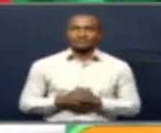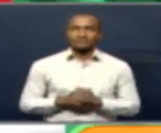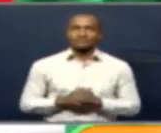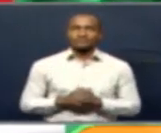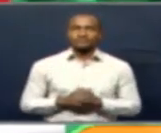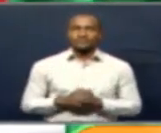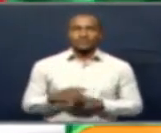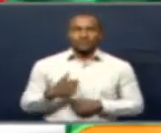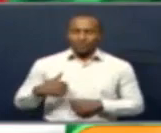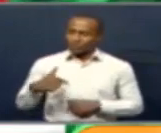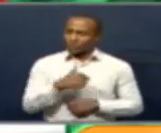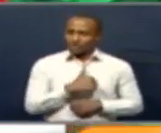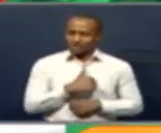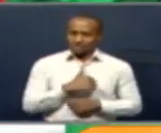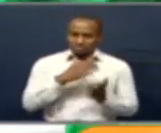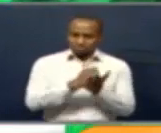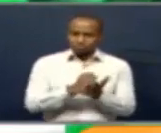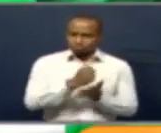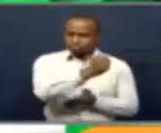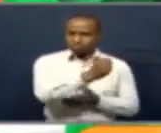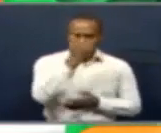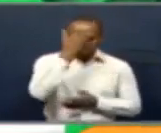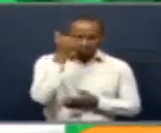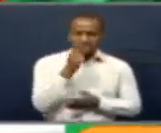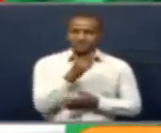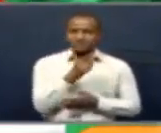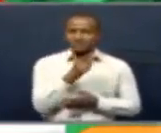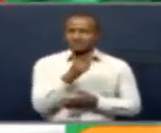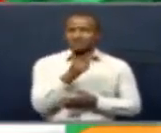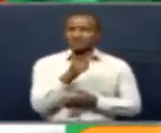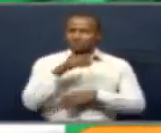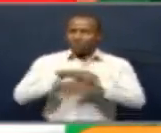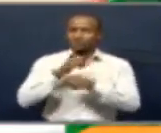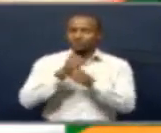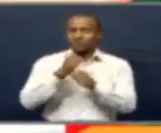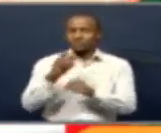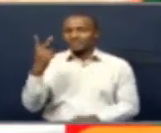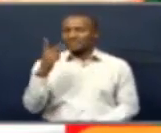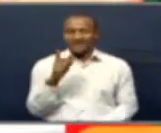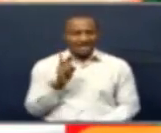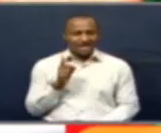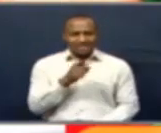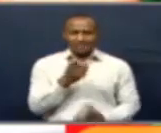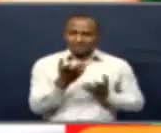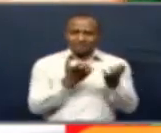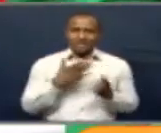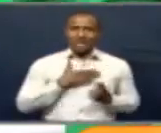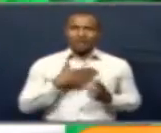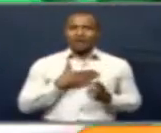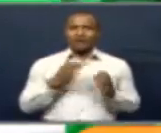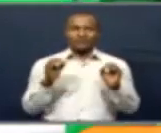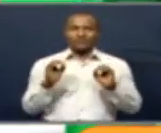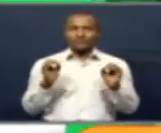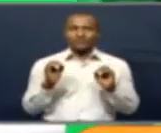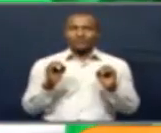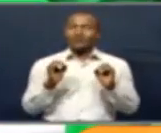We never suspended him because he is an MP. He has two jobs. That is not our business. Yeah. If there is a